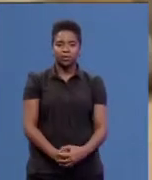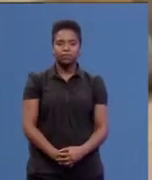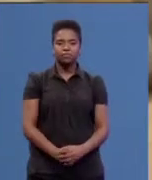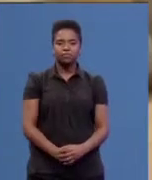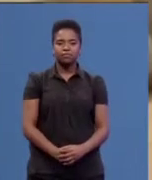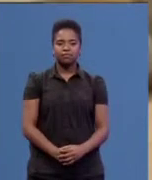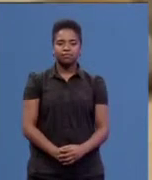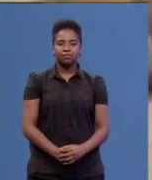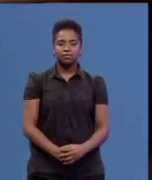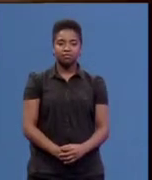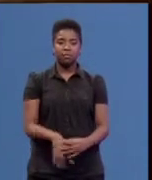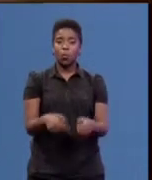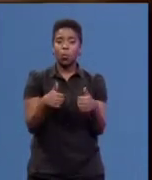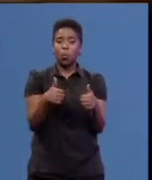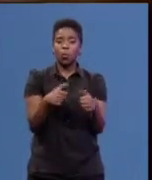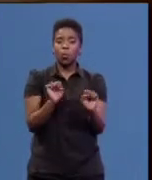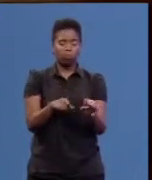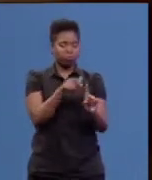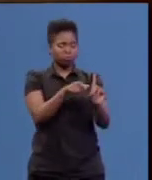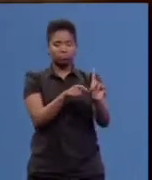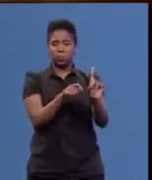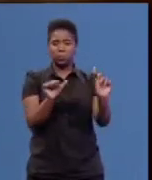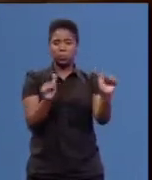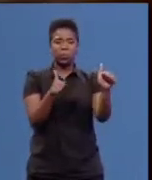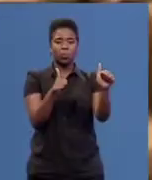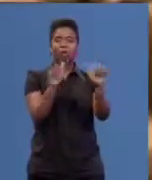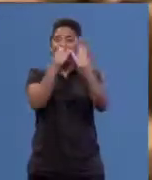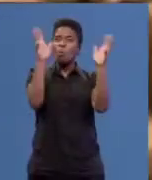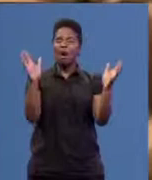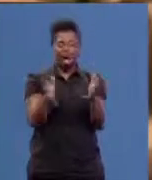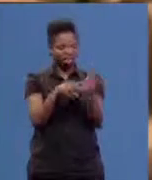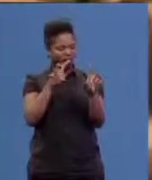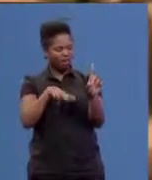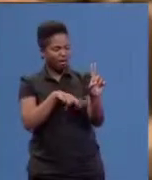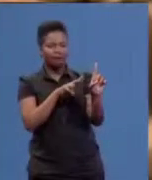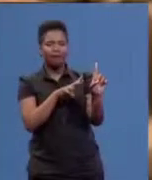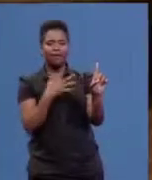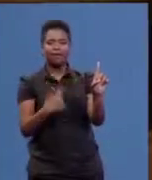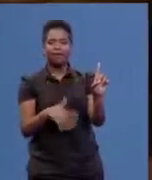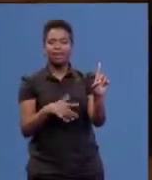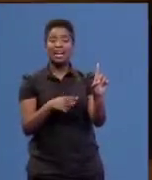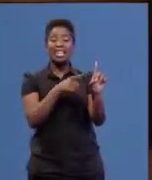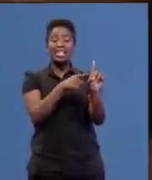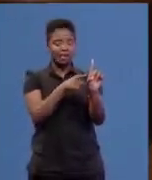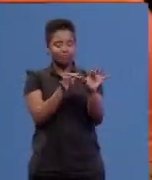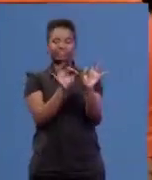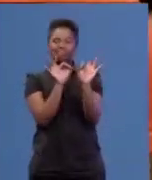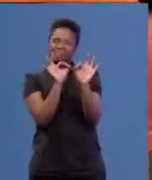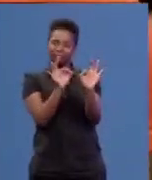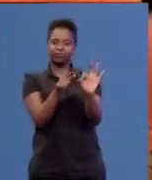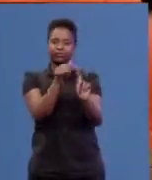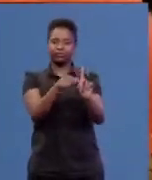actually be good and can be great, and it can influence the world over. He was the image of perfection, the image of greatness. A